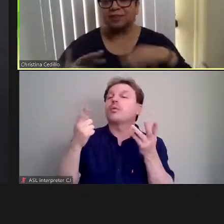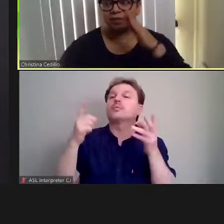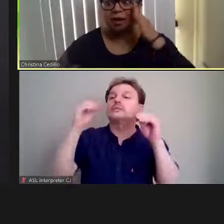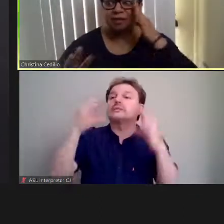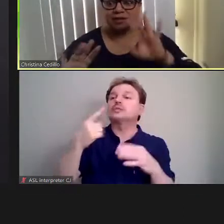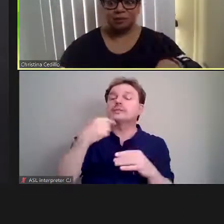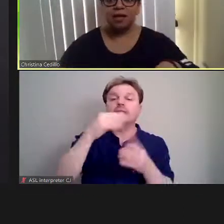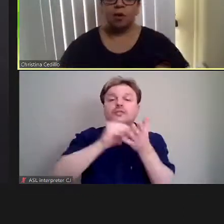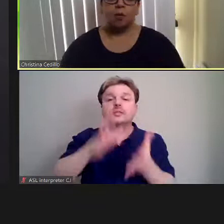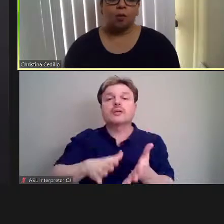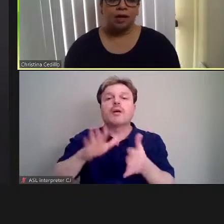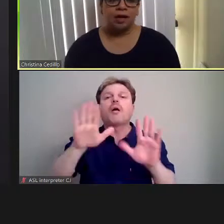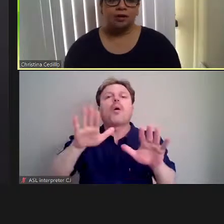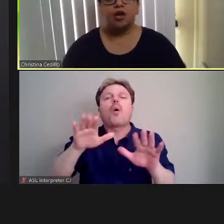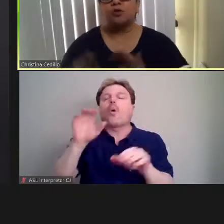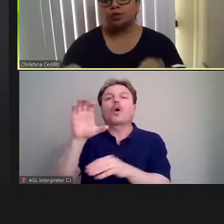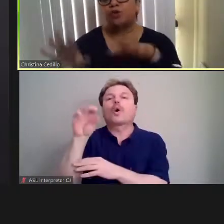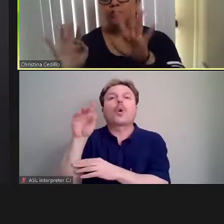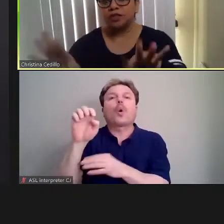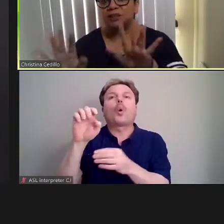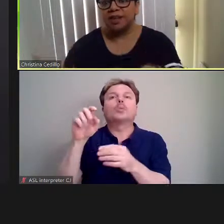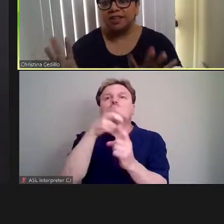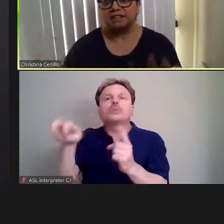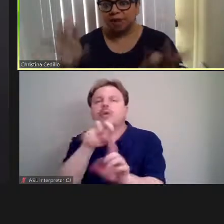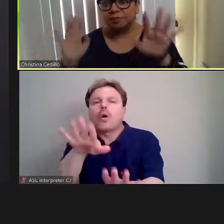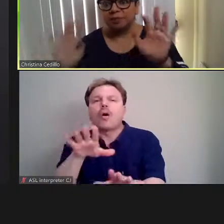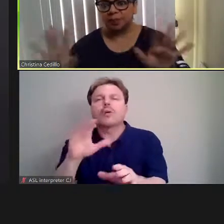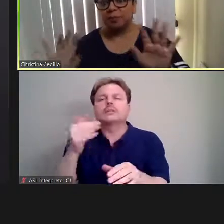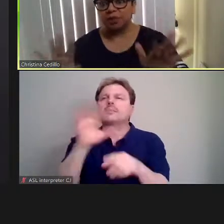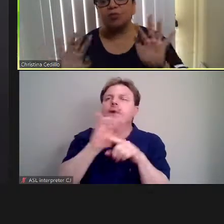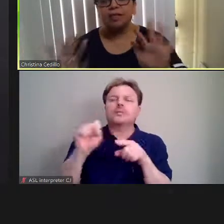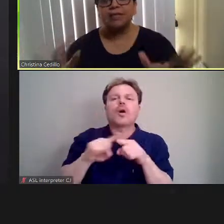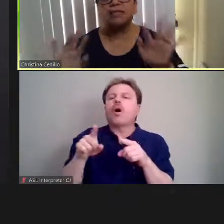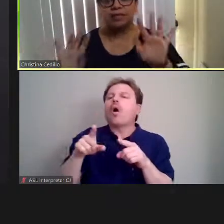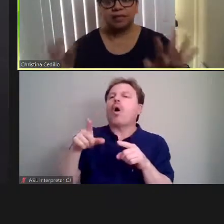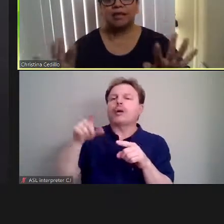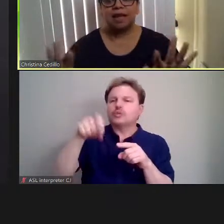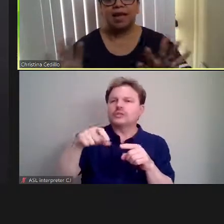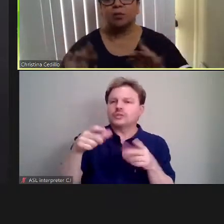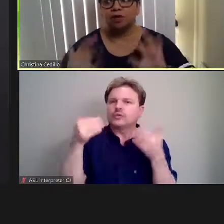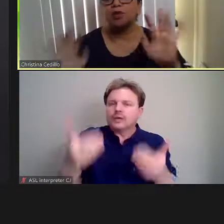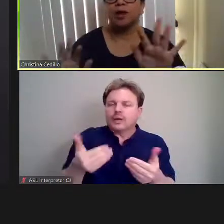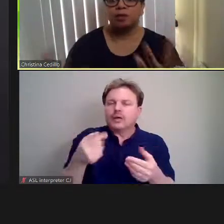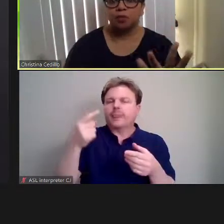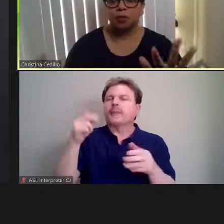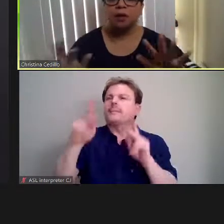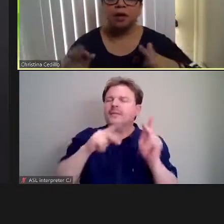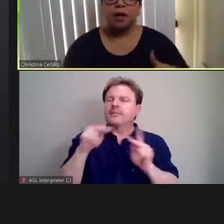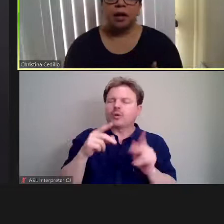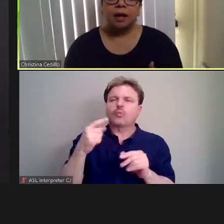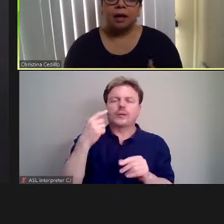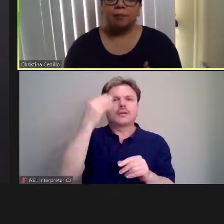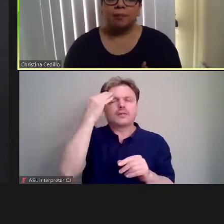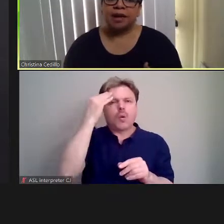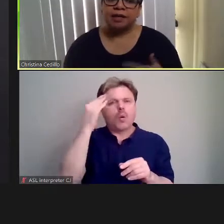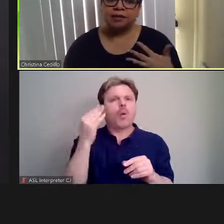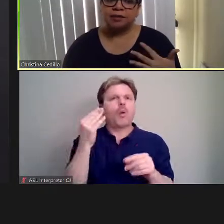because it seems awesome. Or no, no, no, you need to play this up so people can really see like what you went through.